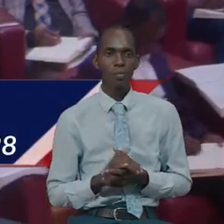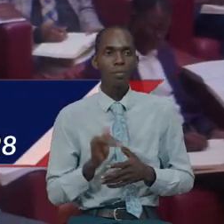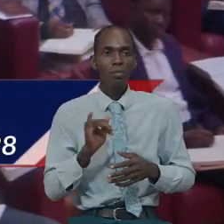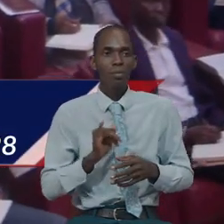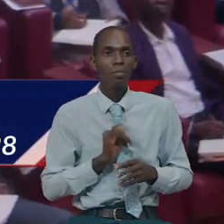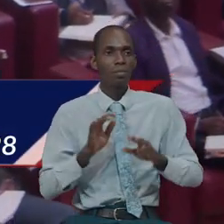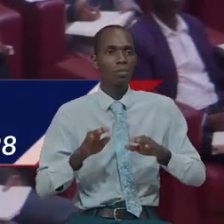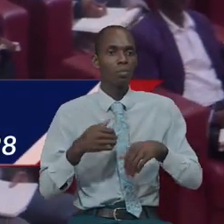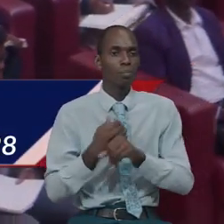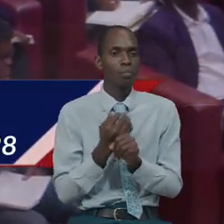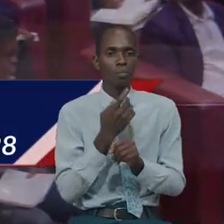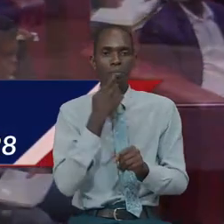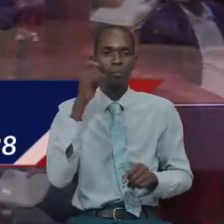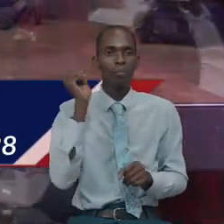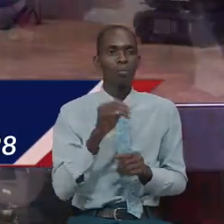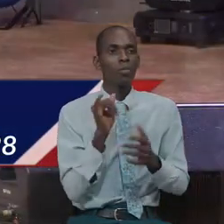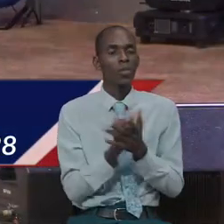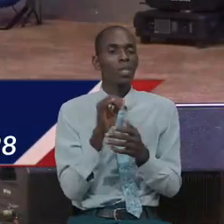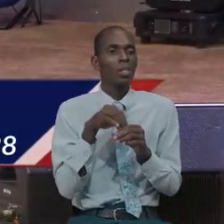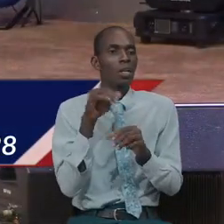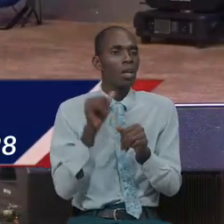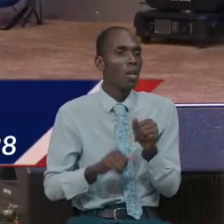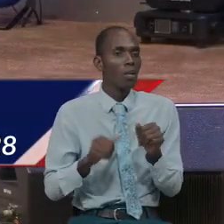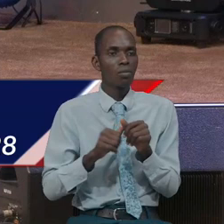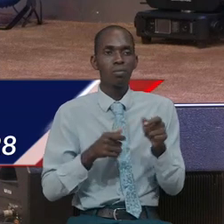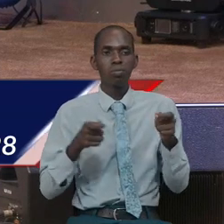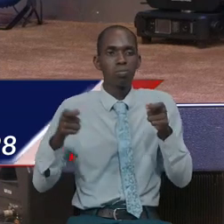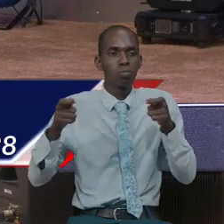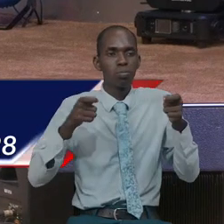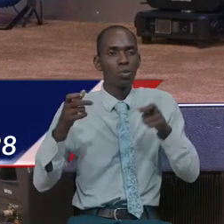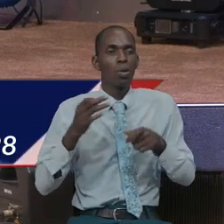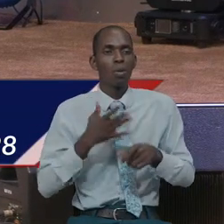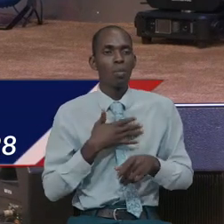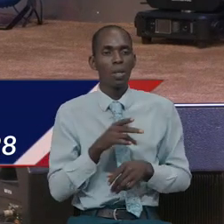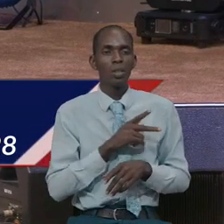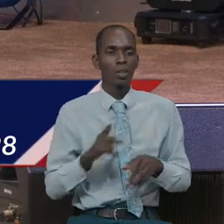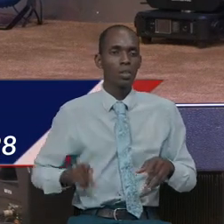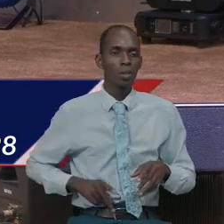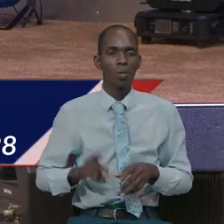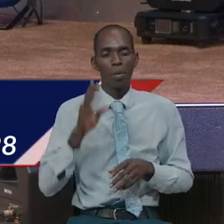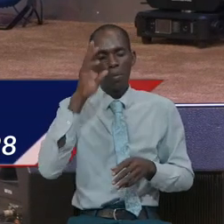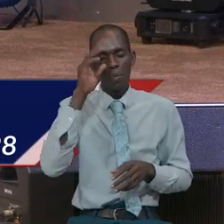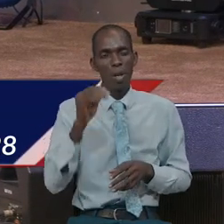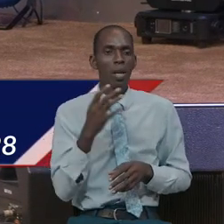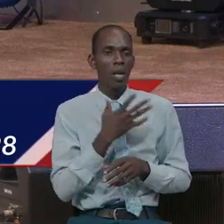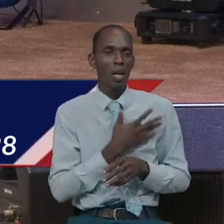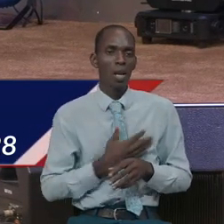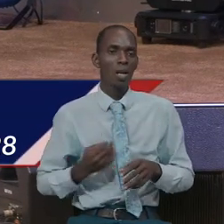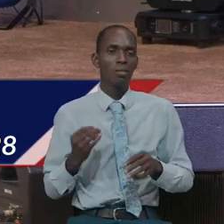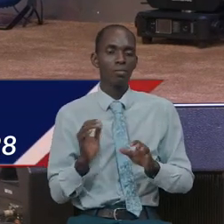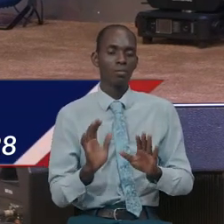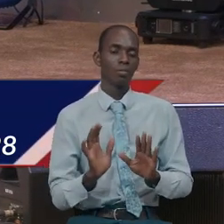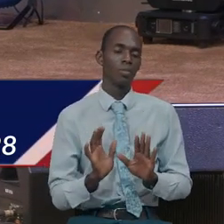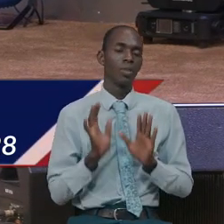decree that in every dominion of my kingdom, men tremble and fear before